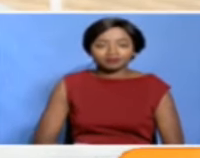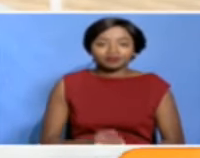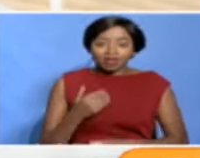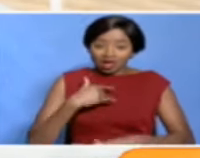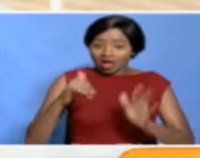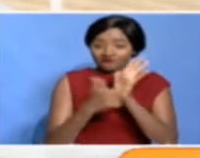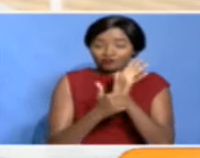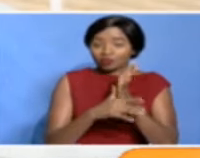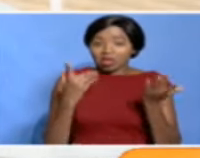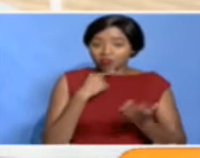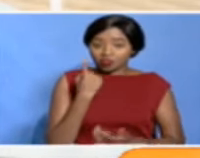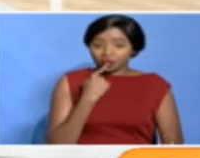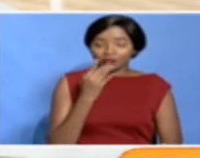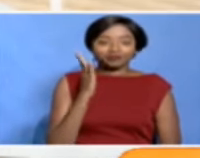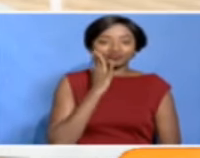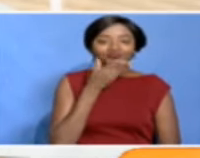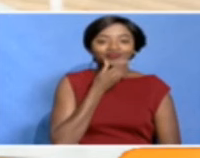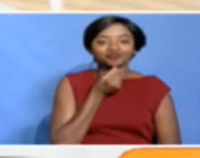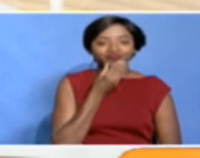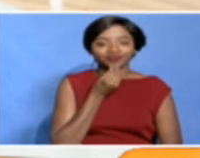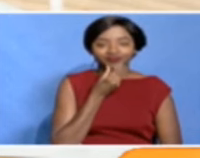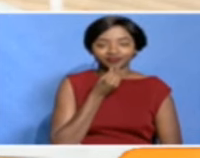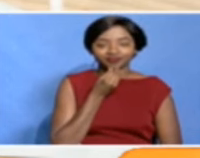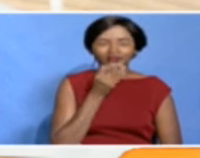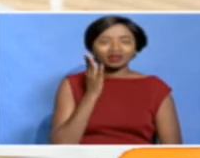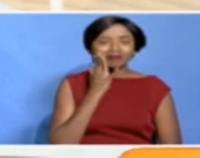our parents. Most of our parents,